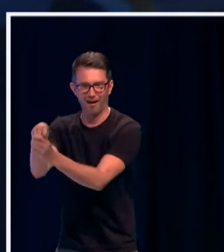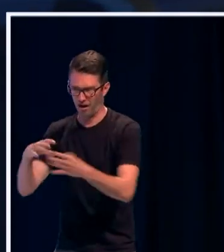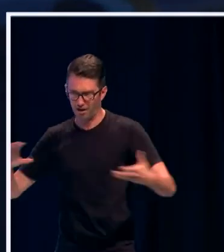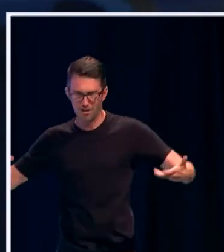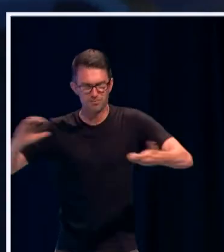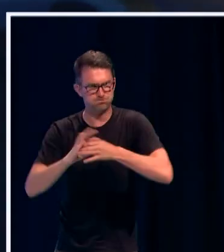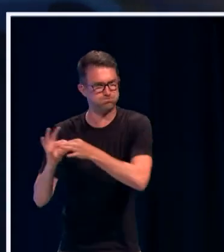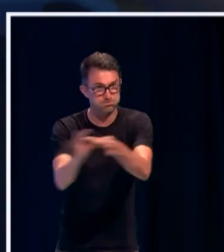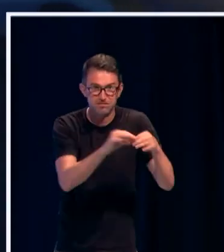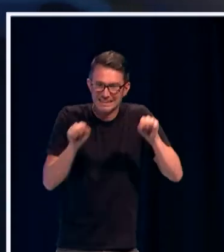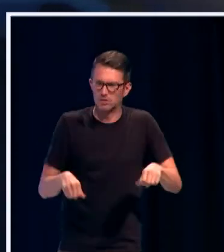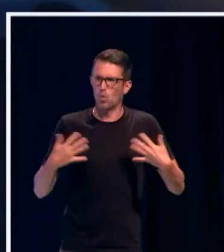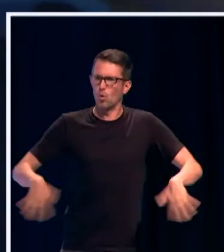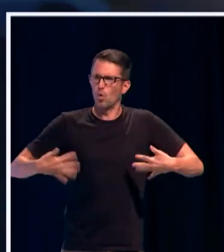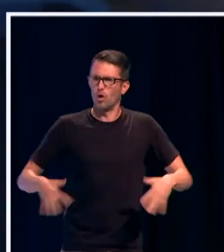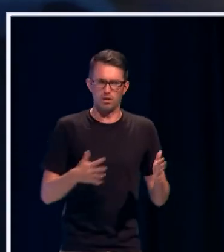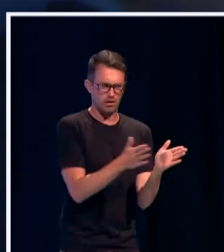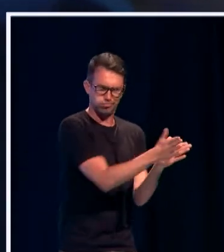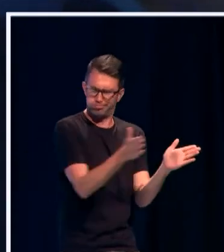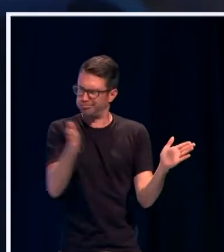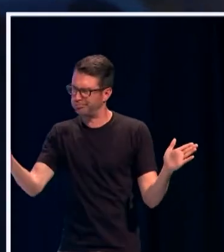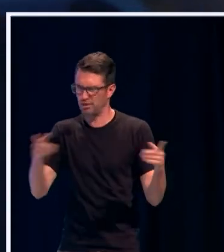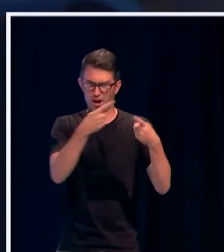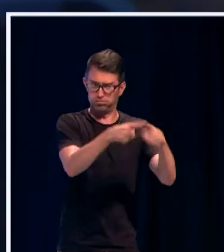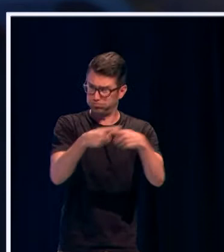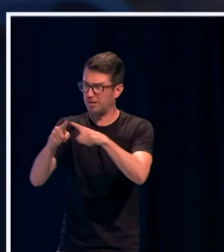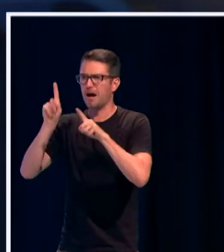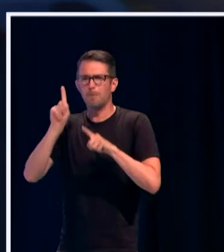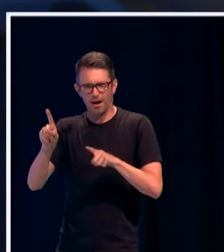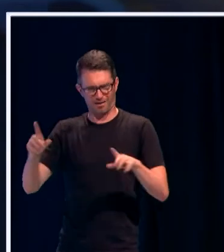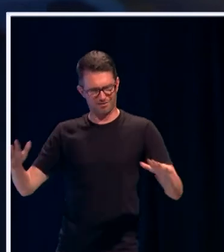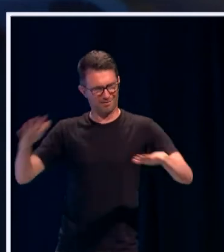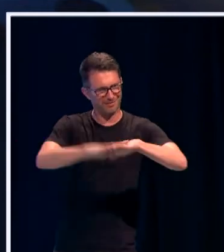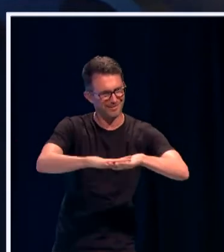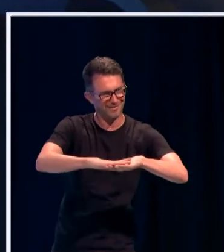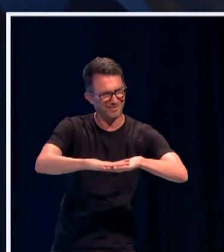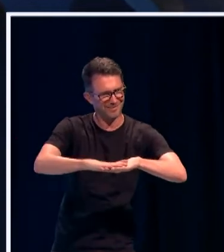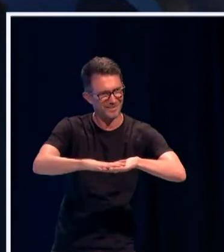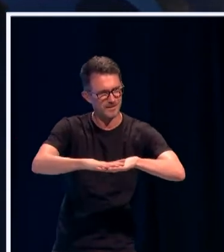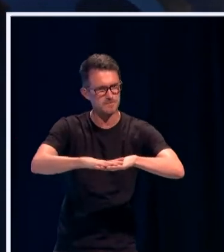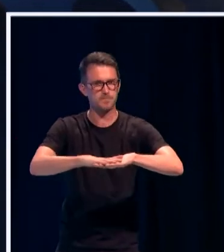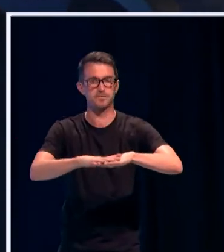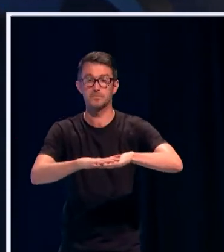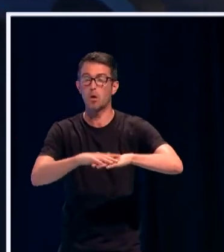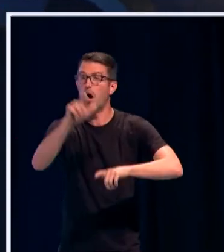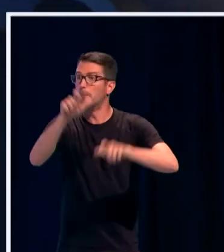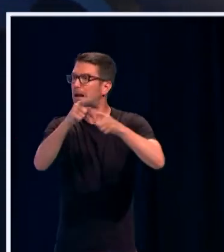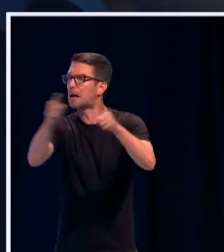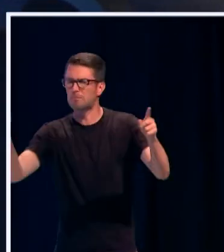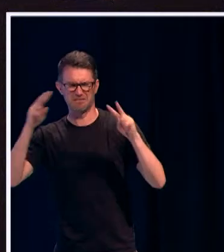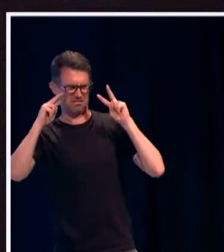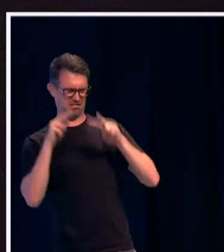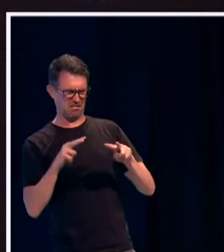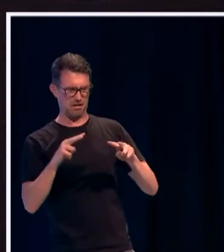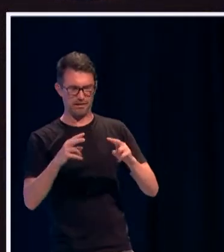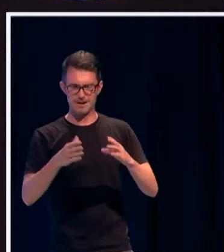is misunderstood as a fragmentation and a barrier in our movement. But in fact, for us, it is